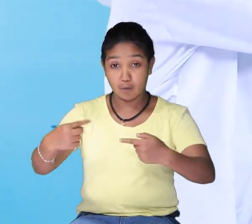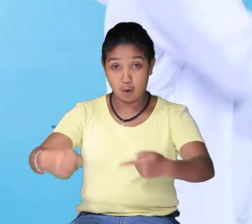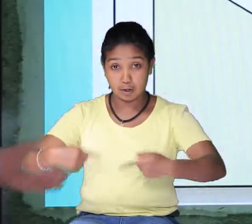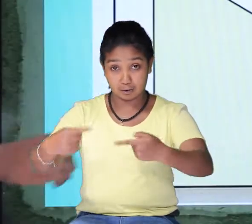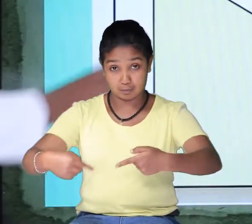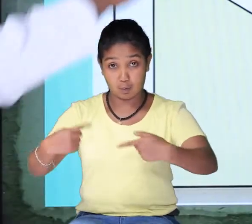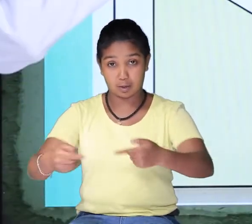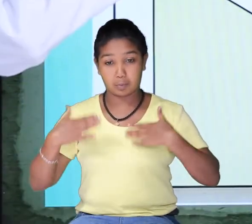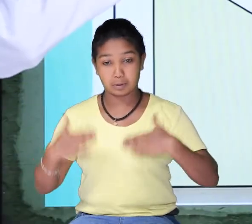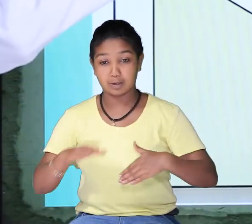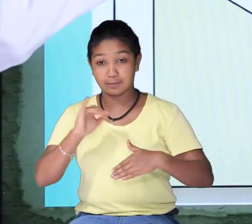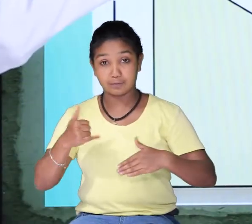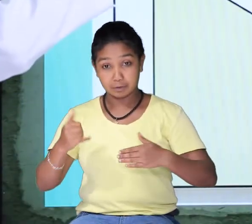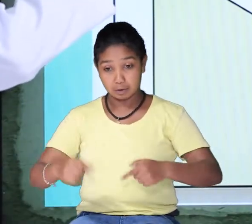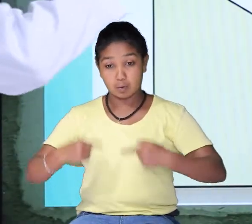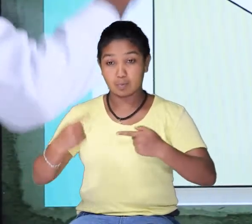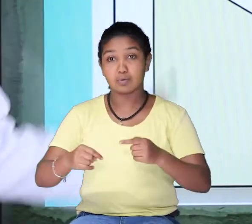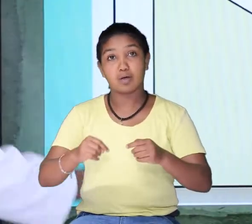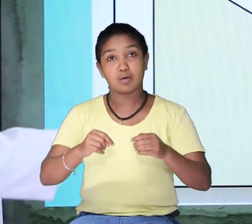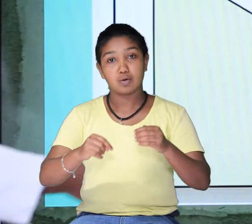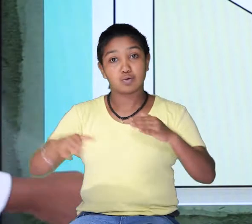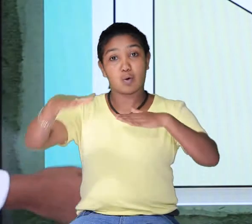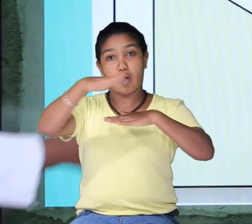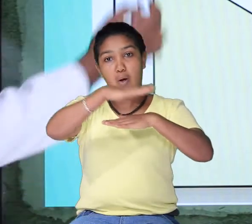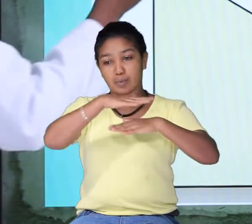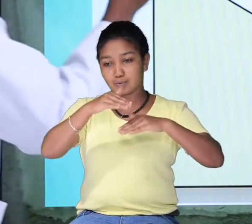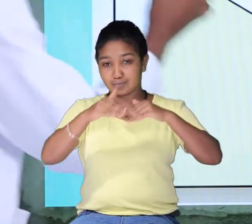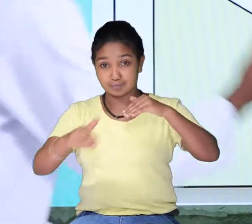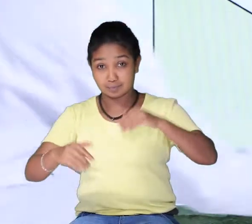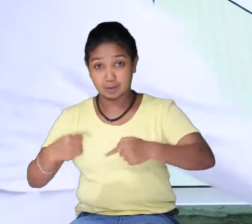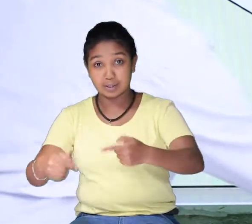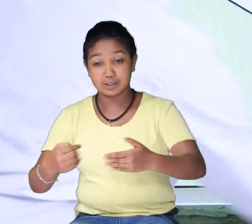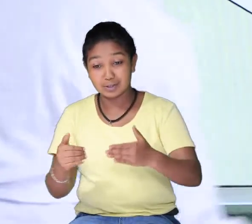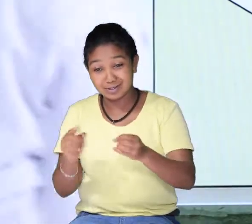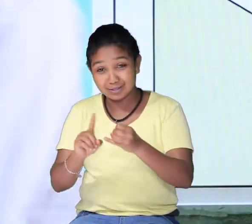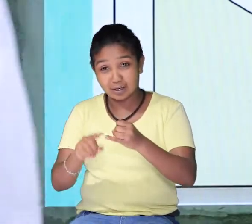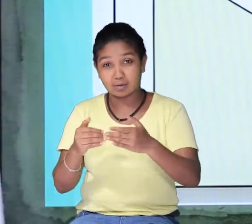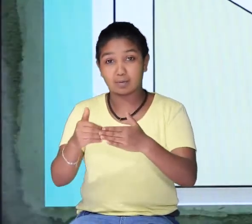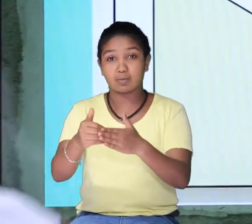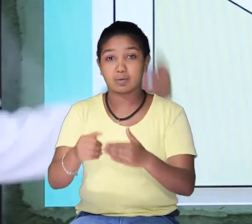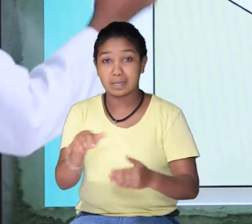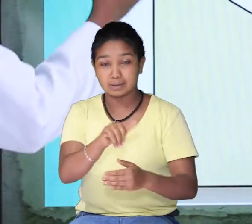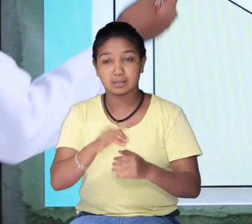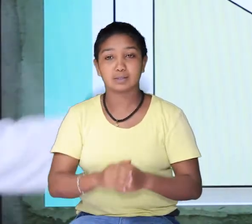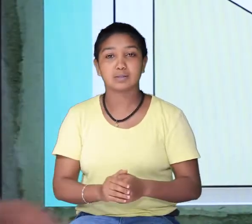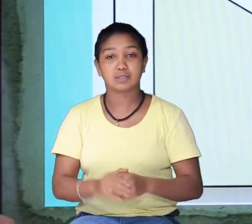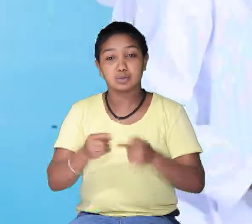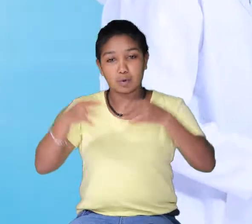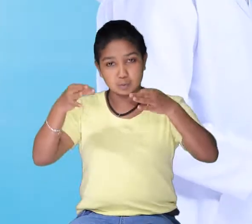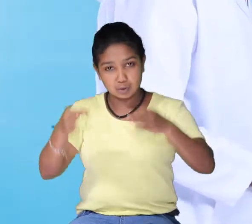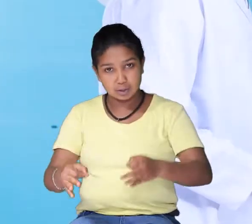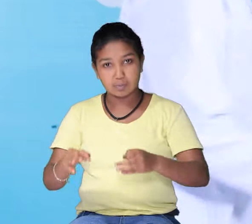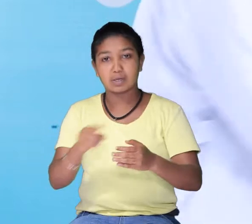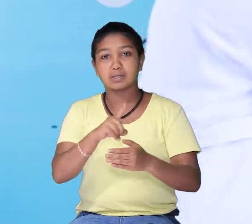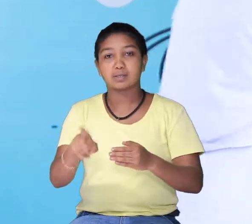is released from the top of an inclined plane and reached at the bottom like this. It's possible to determine